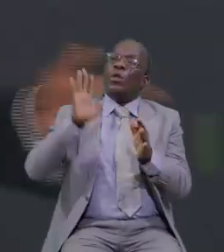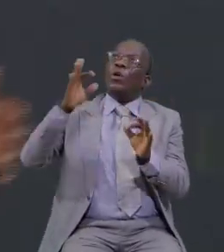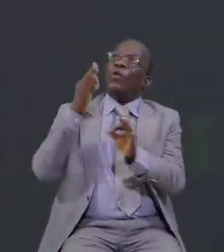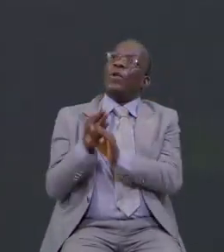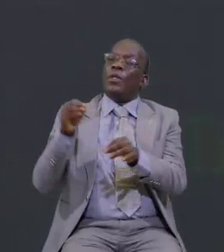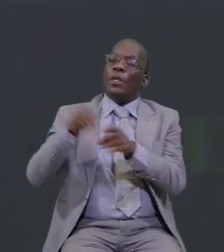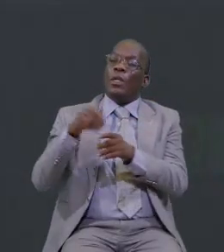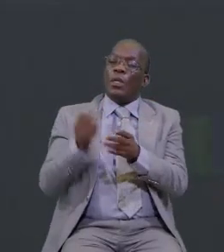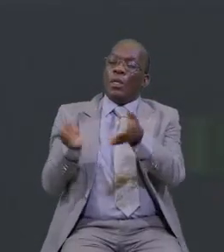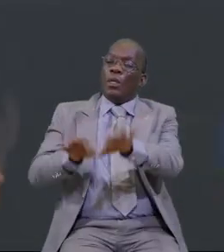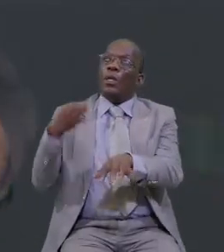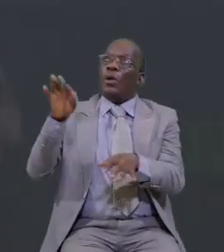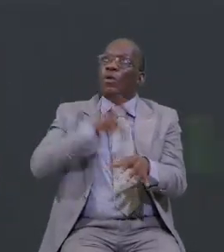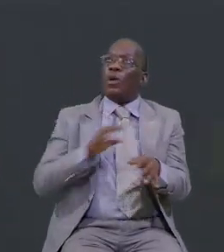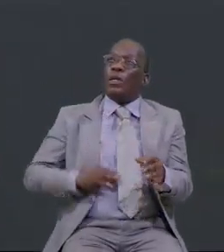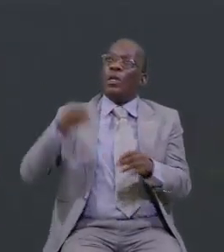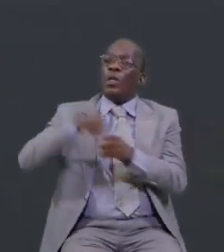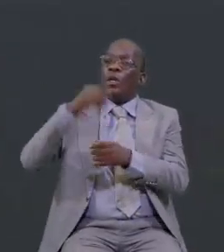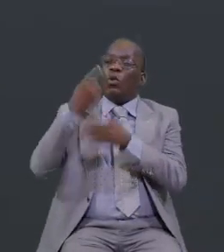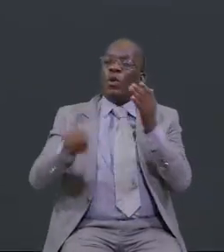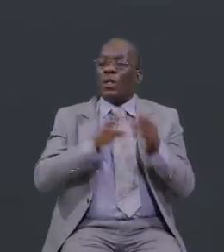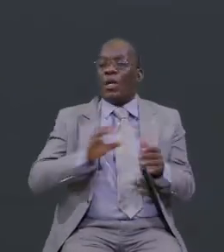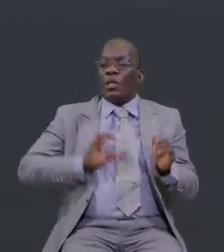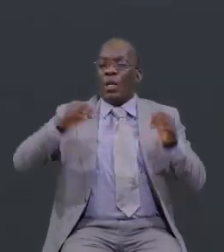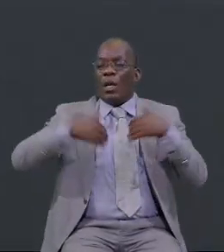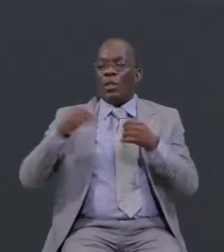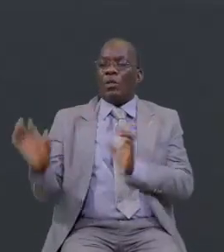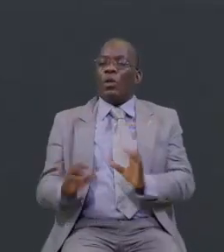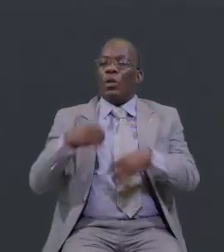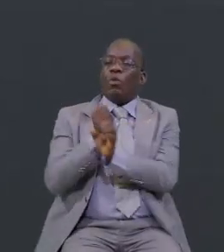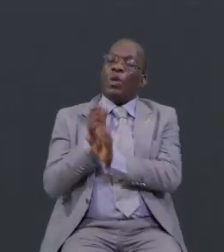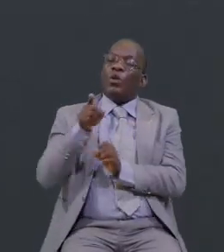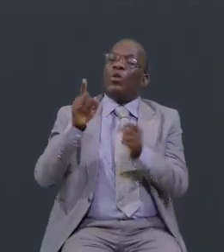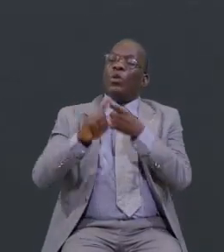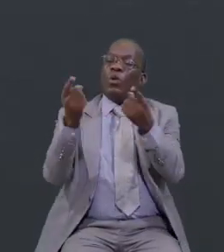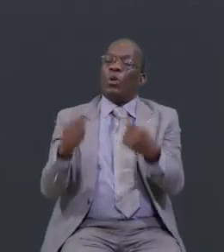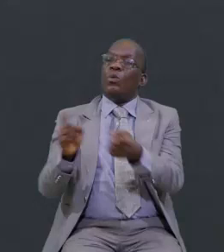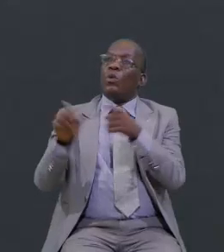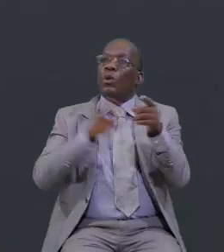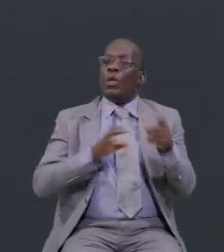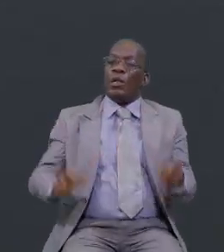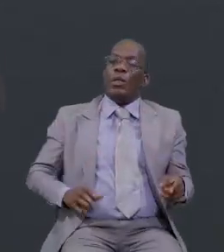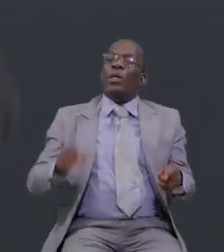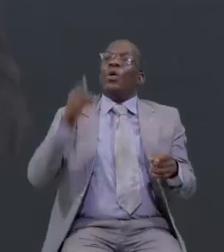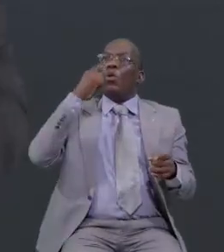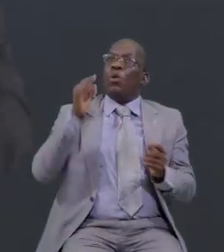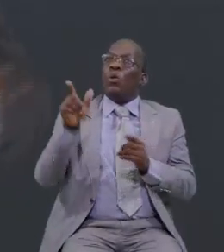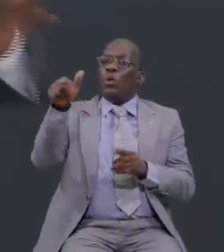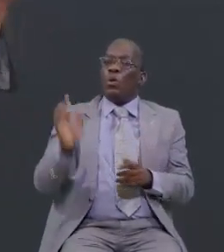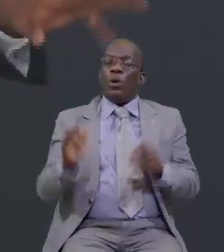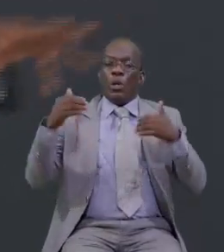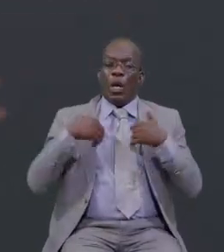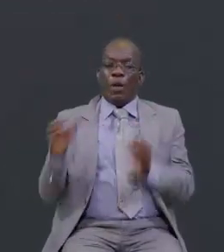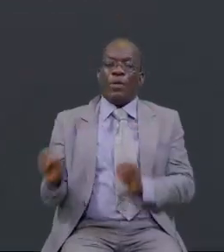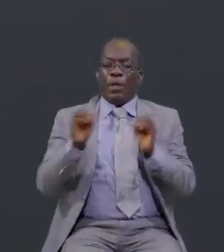has done, makes you to come to the Lord now. And you say, some God has set forth to be a propitiation,